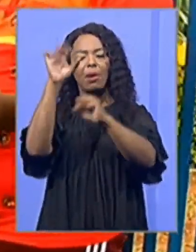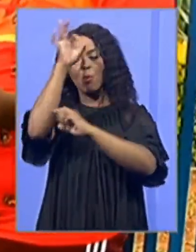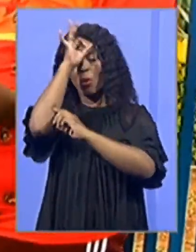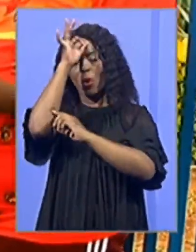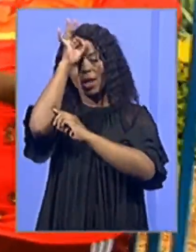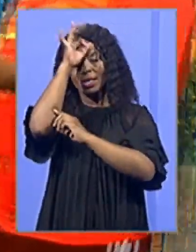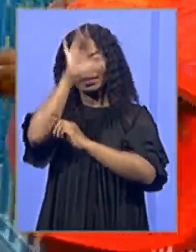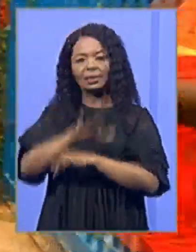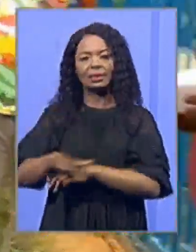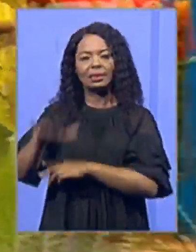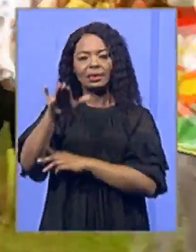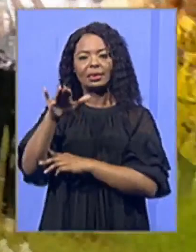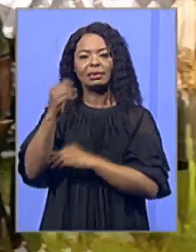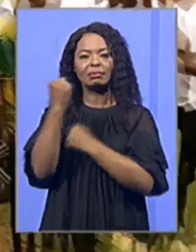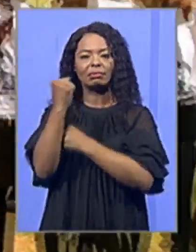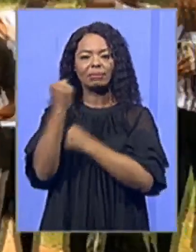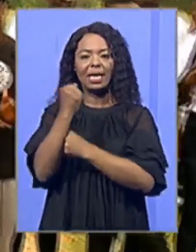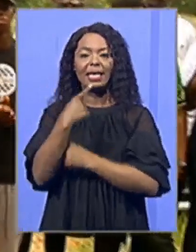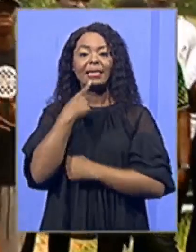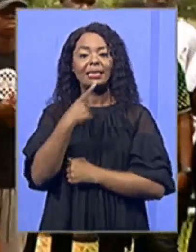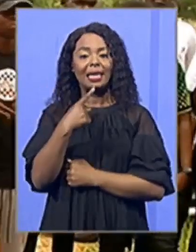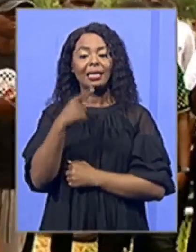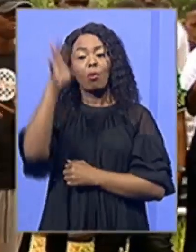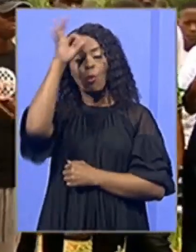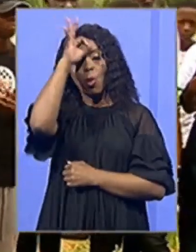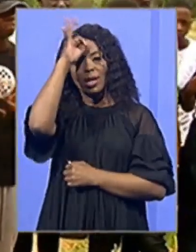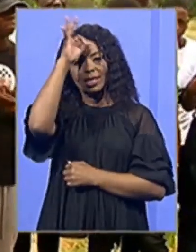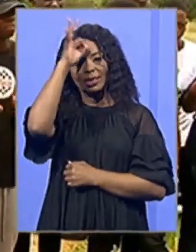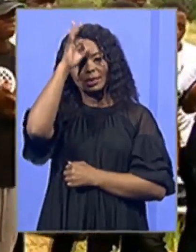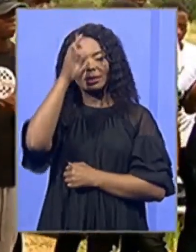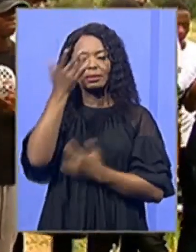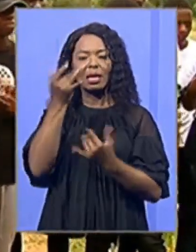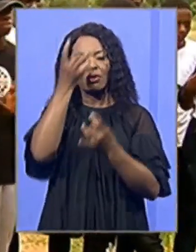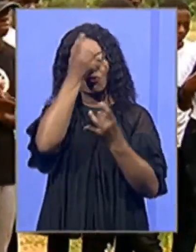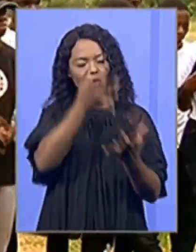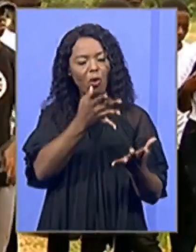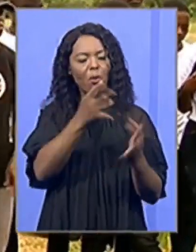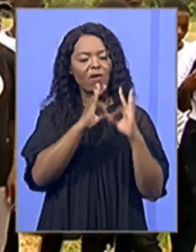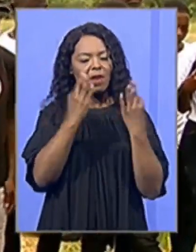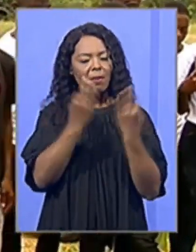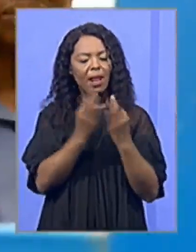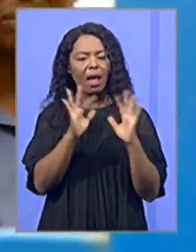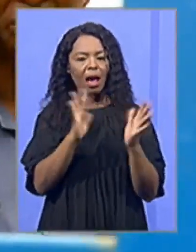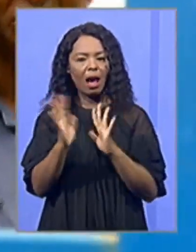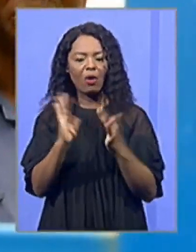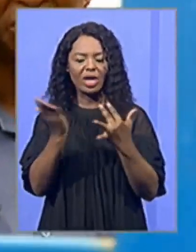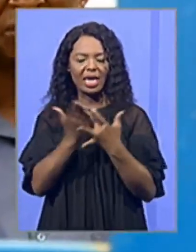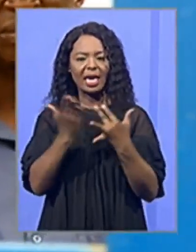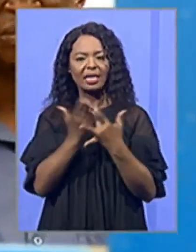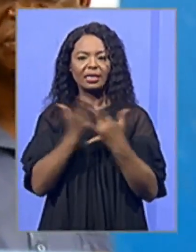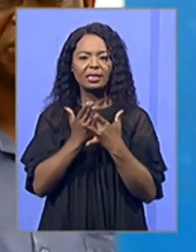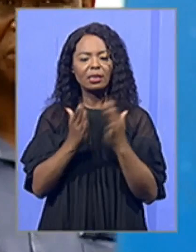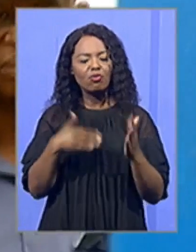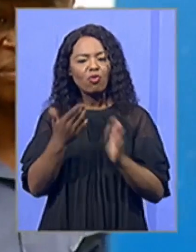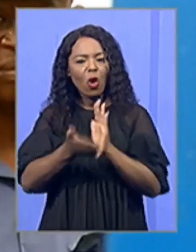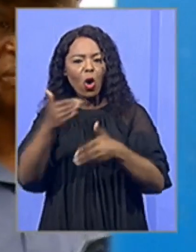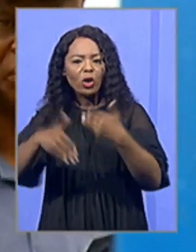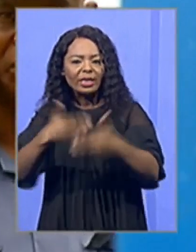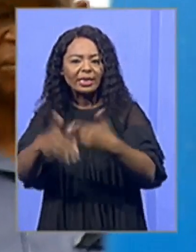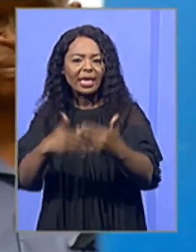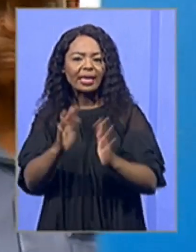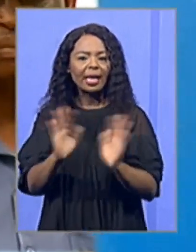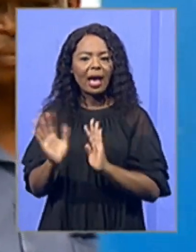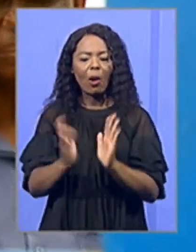sepolesa moo ba ipelaetsang ka hore sepolesa ha se tsebise lelapa ka diphethoheng ena. What we want is